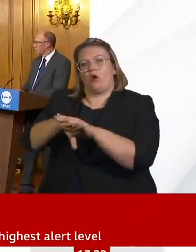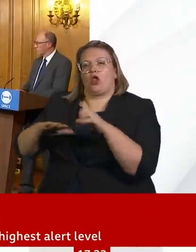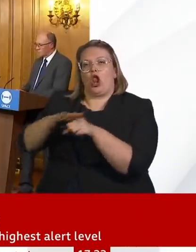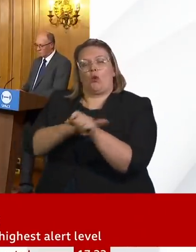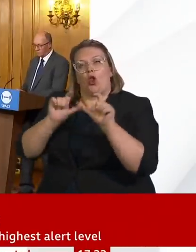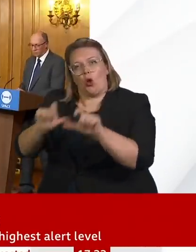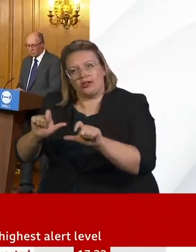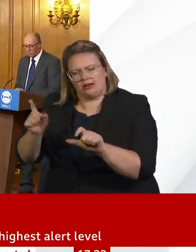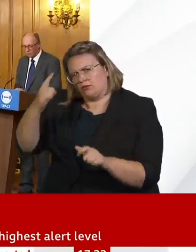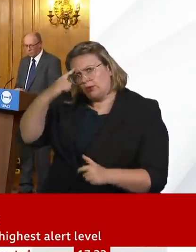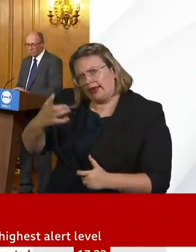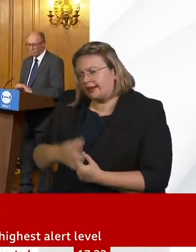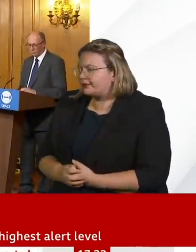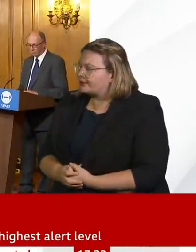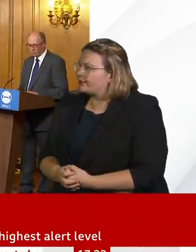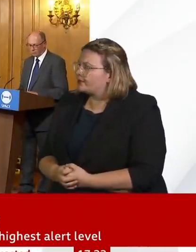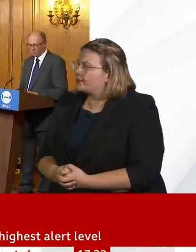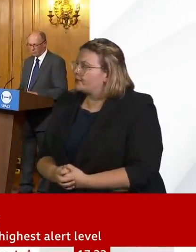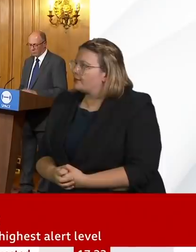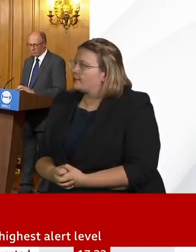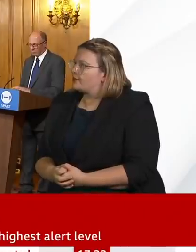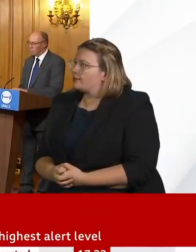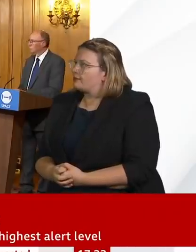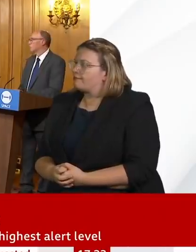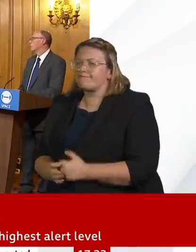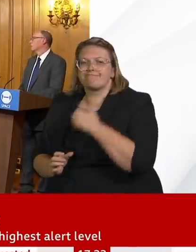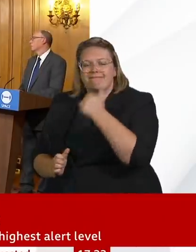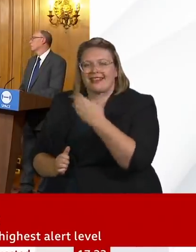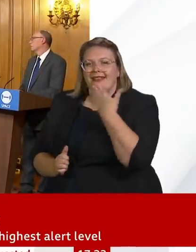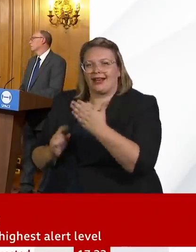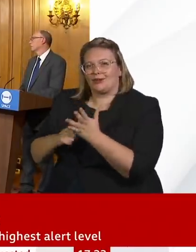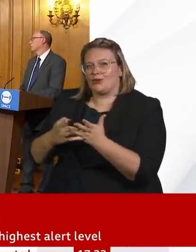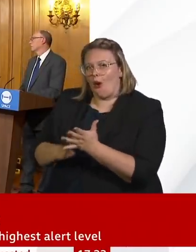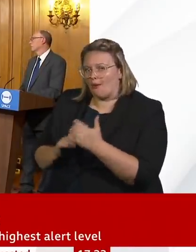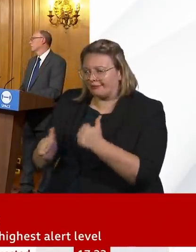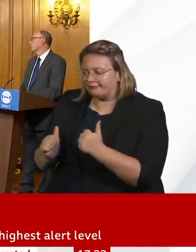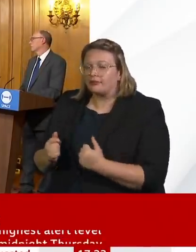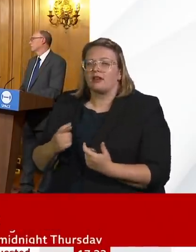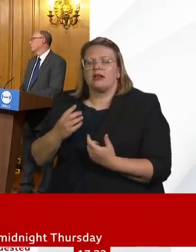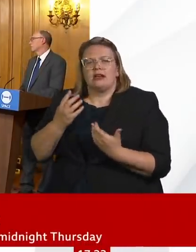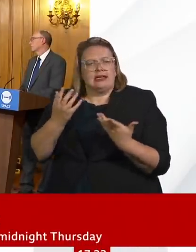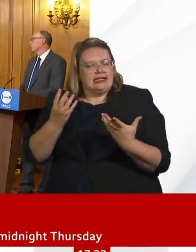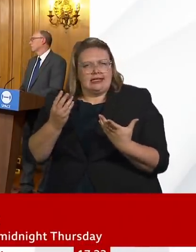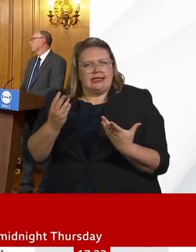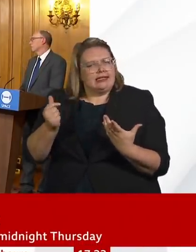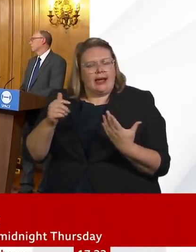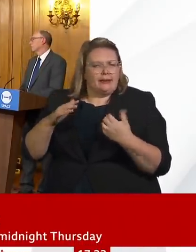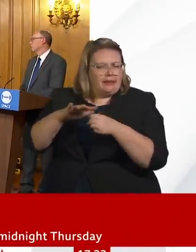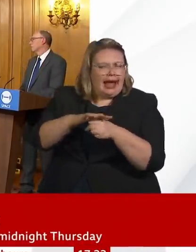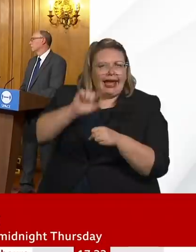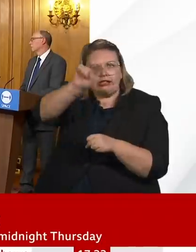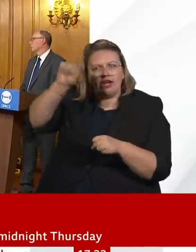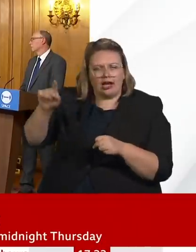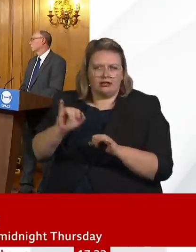Tom, thank you very much. First of all, obviously, in the areas which are experiencing a particular surge of the